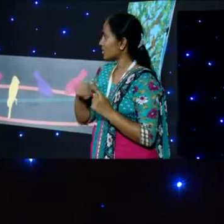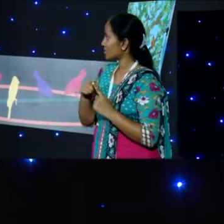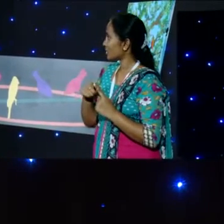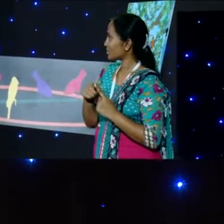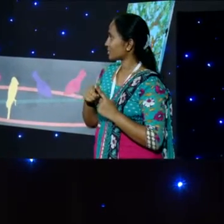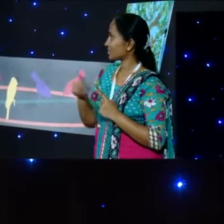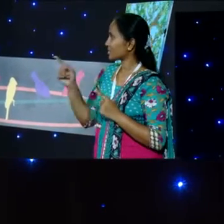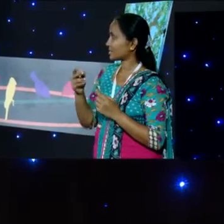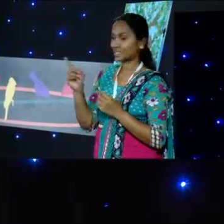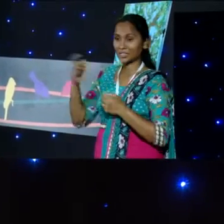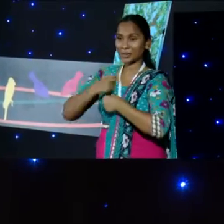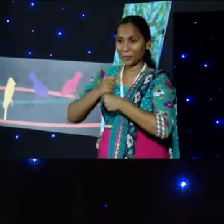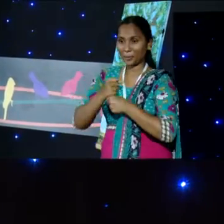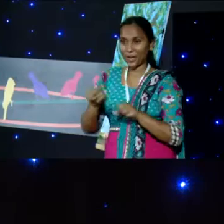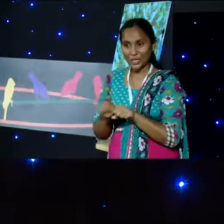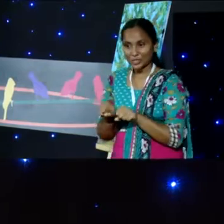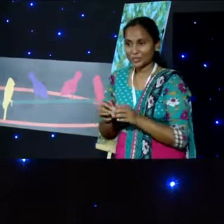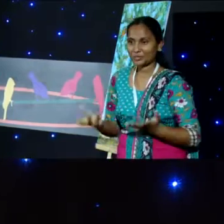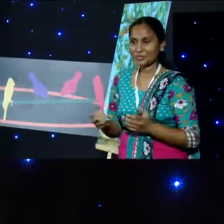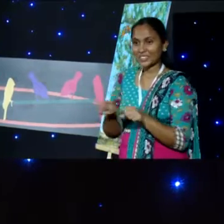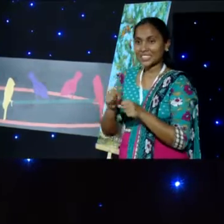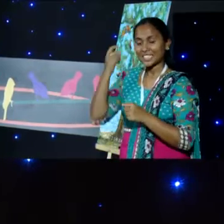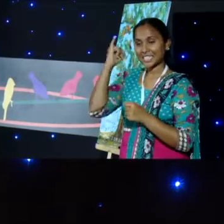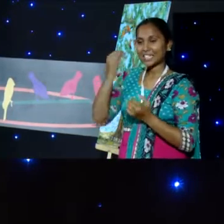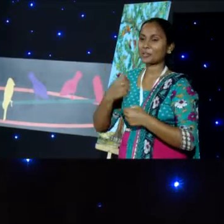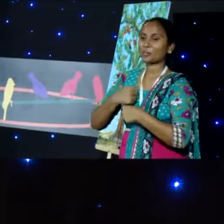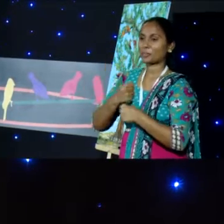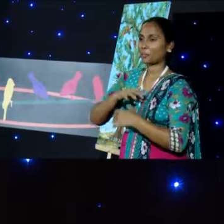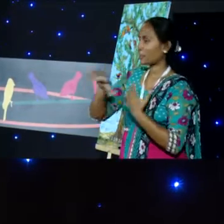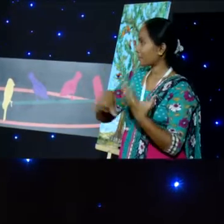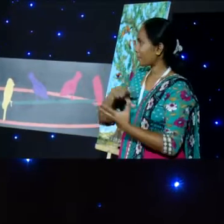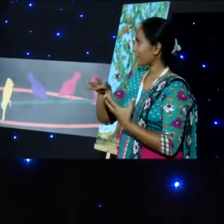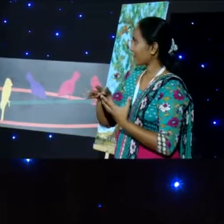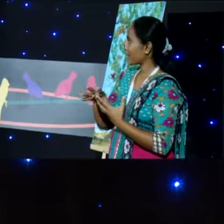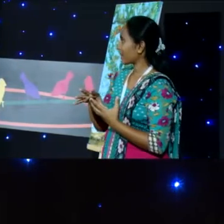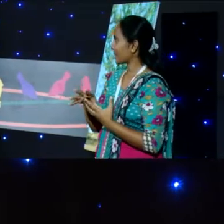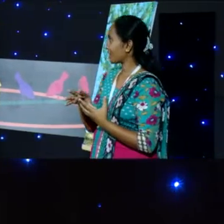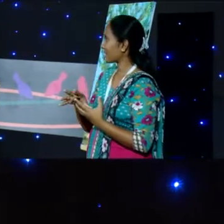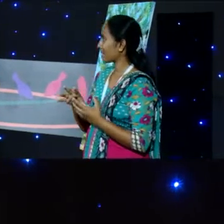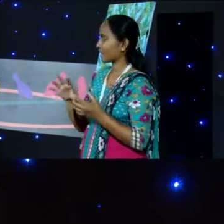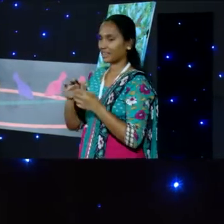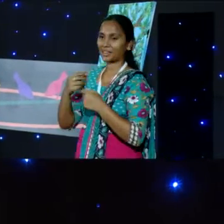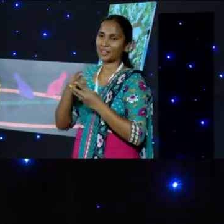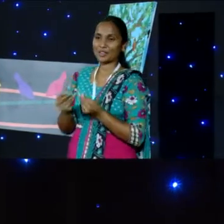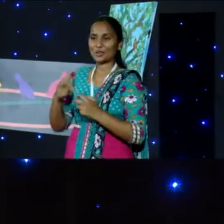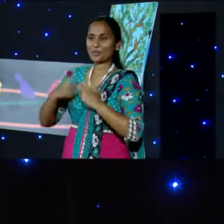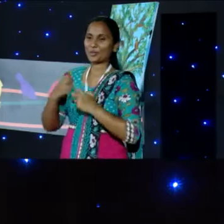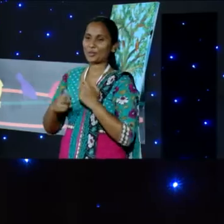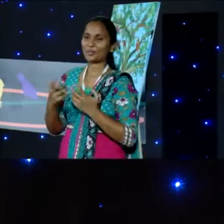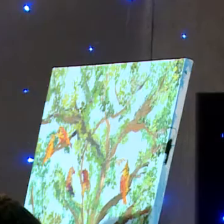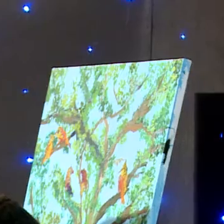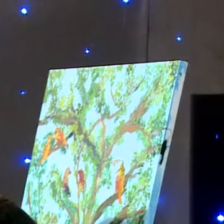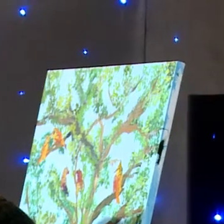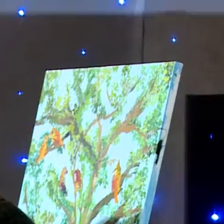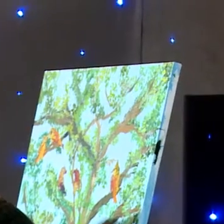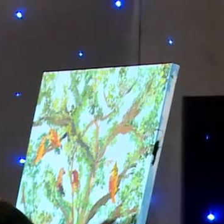I didn't invent a shoe. Shoes have been there for ages. And mix and match and combine them cleverly into domains that can solve the problems. That's